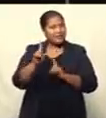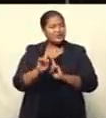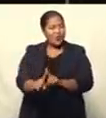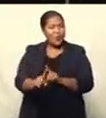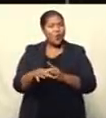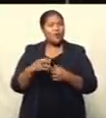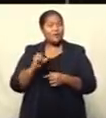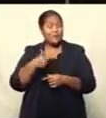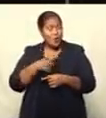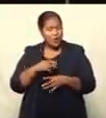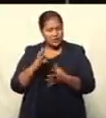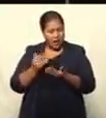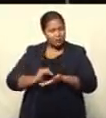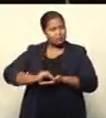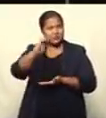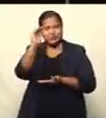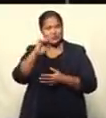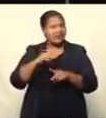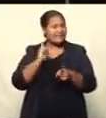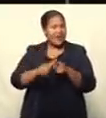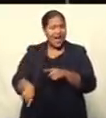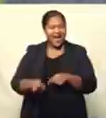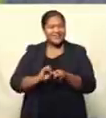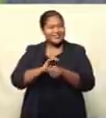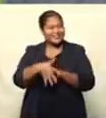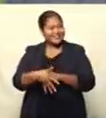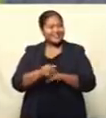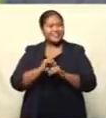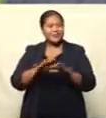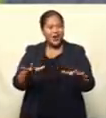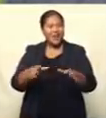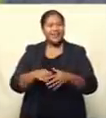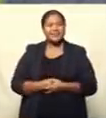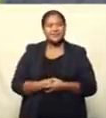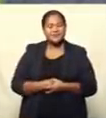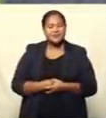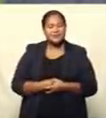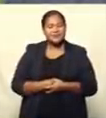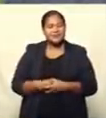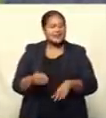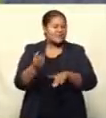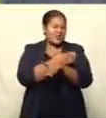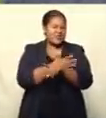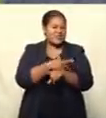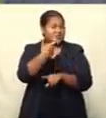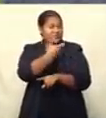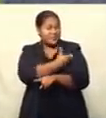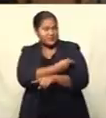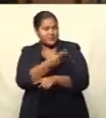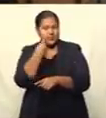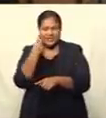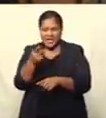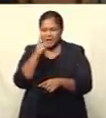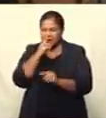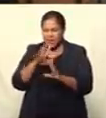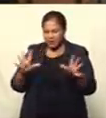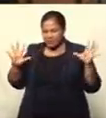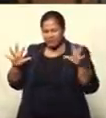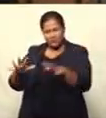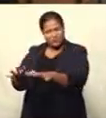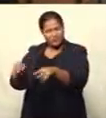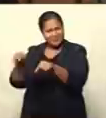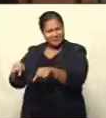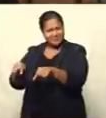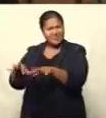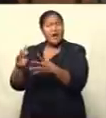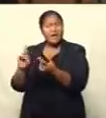are escalating. Kritika Kumar reports. Previous vaccination drives had seen people flocking in for the jab. However, this